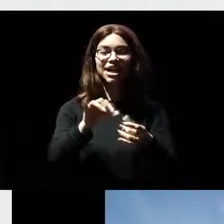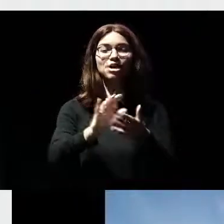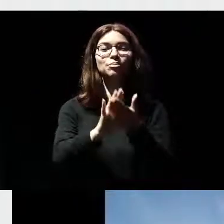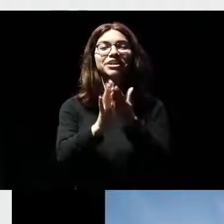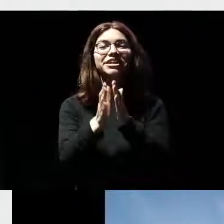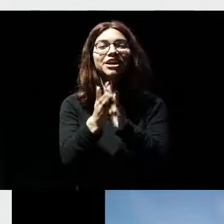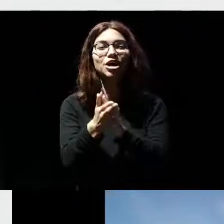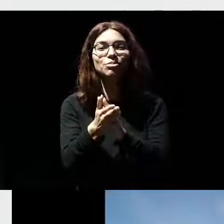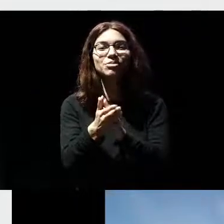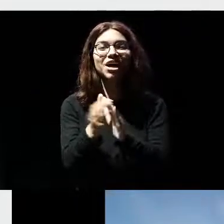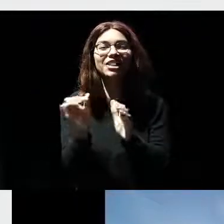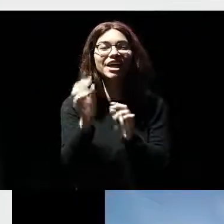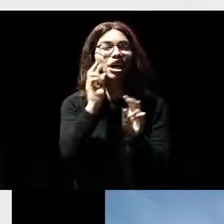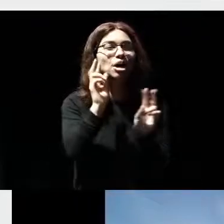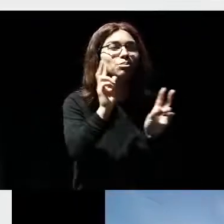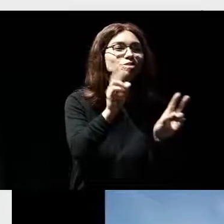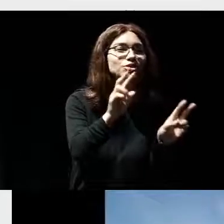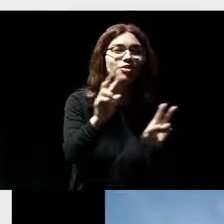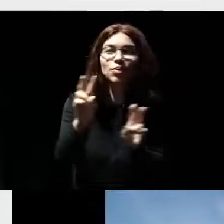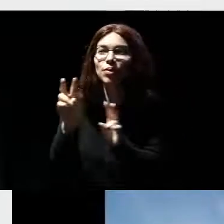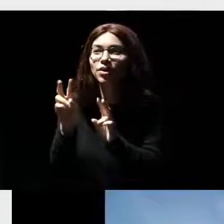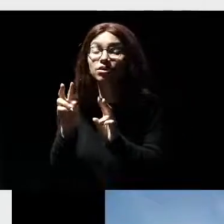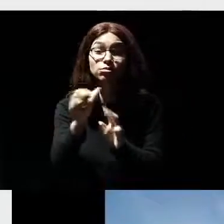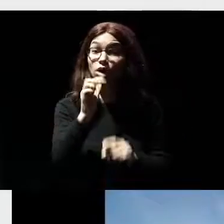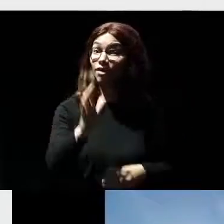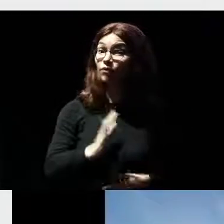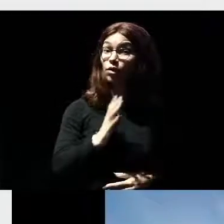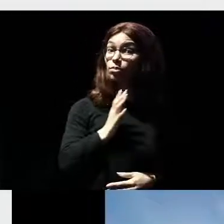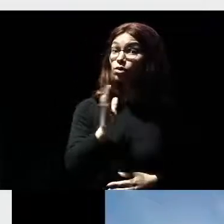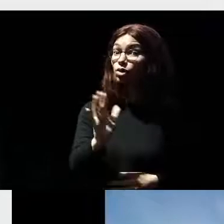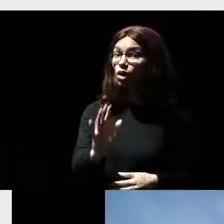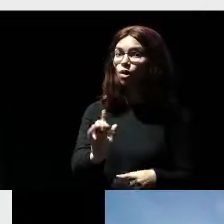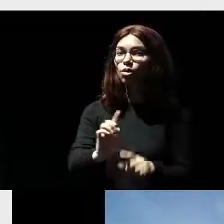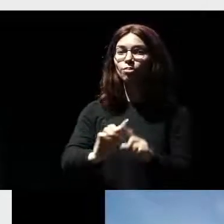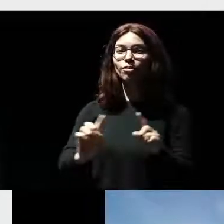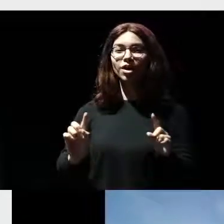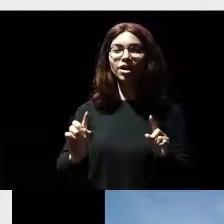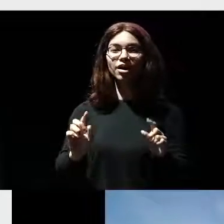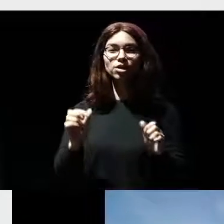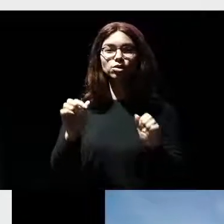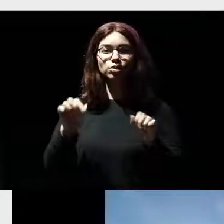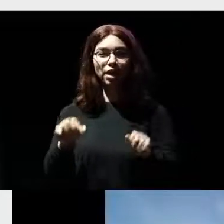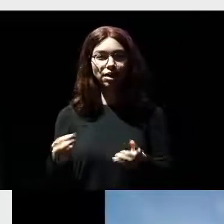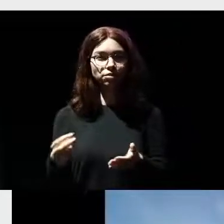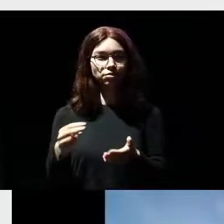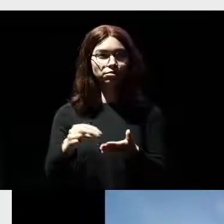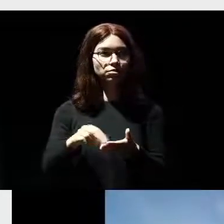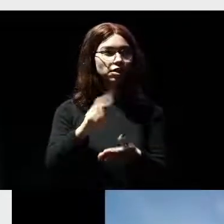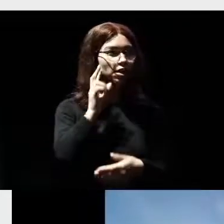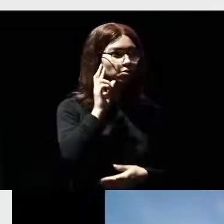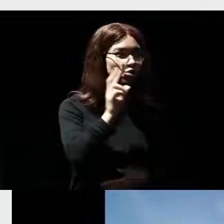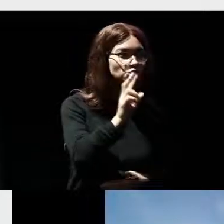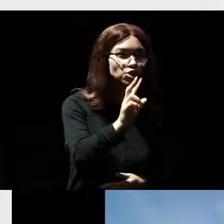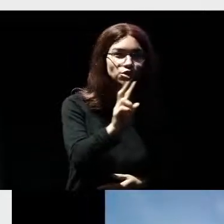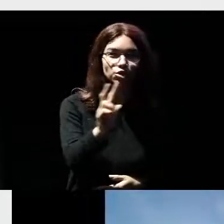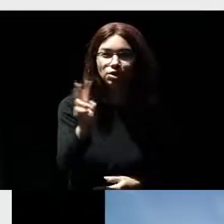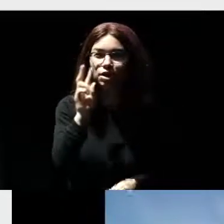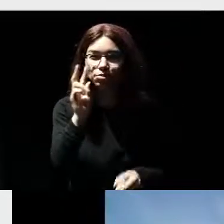kind of observatory, maybe a less formal observatory, but an observatory nonetheless that